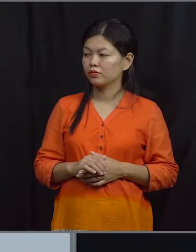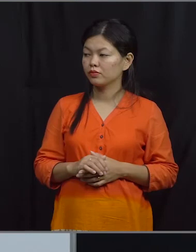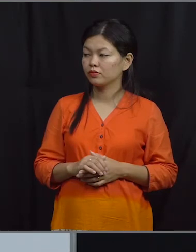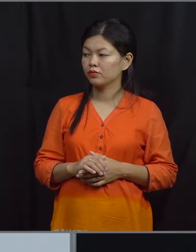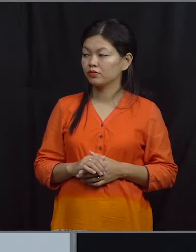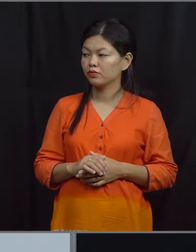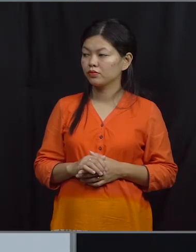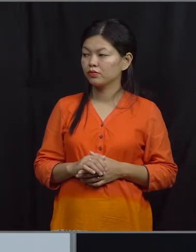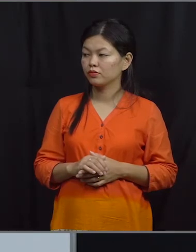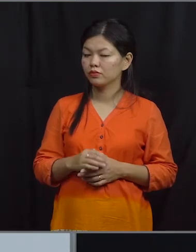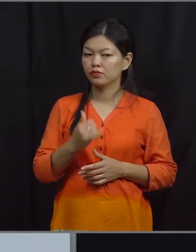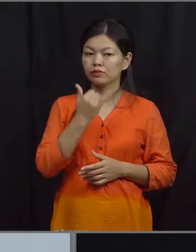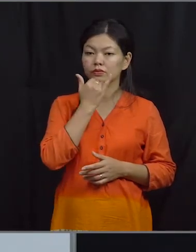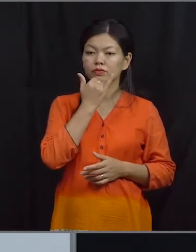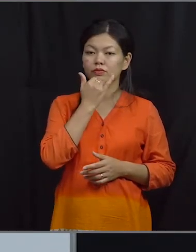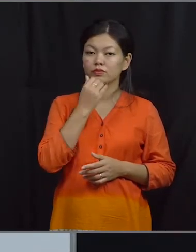is 1.